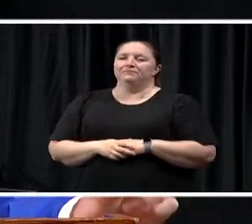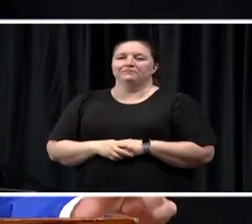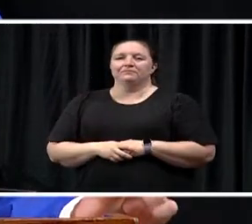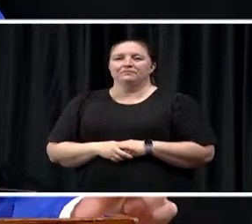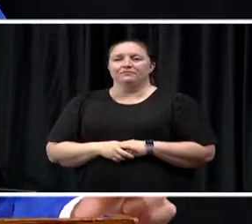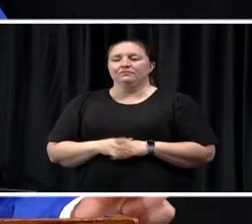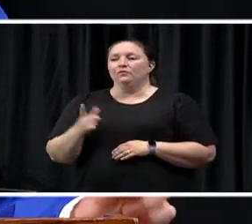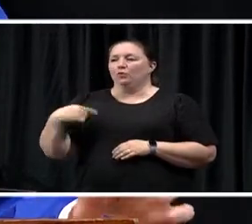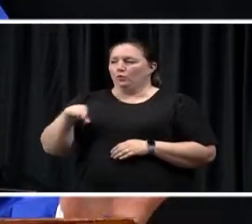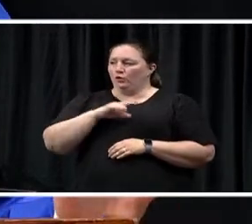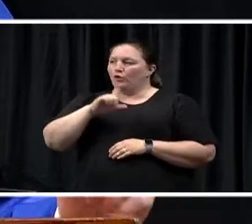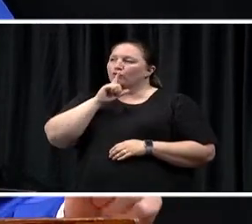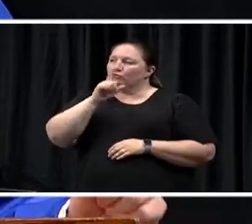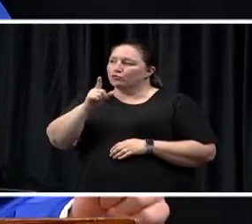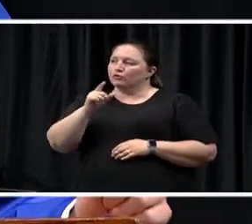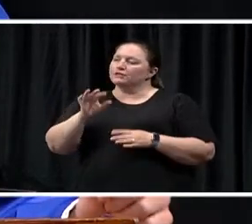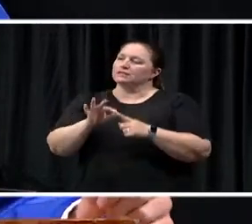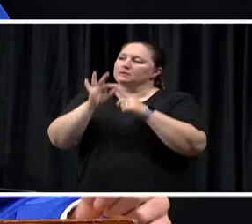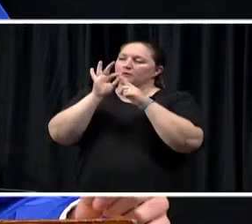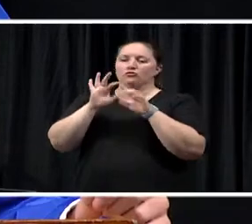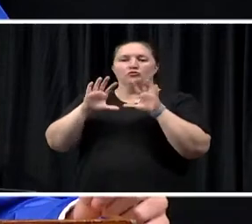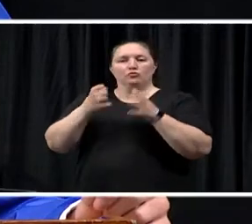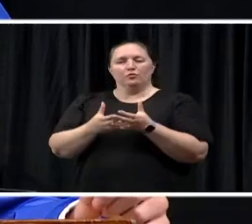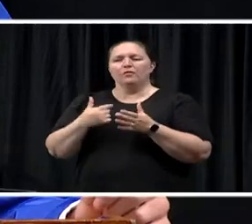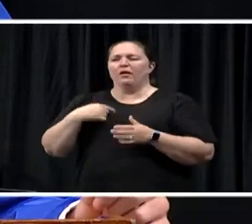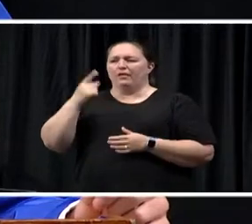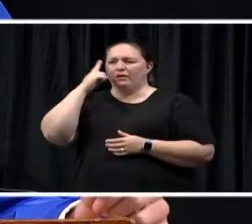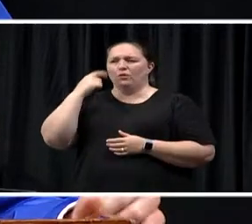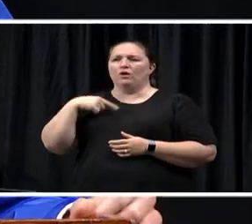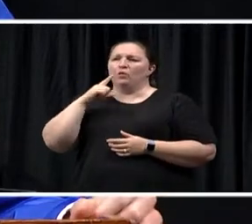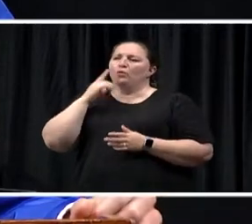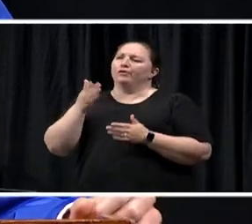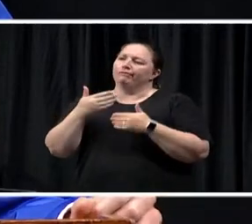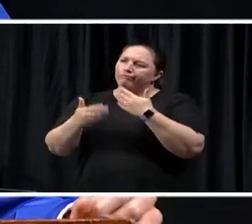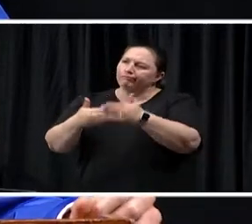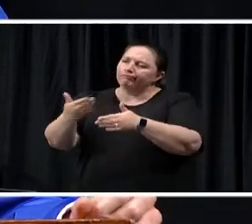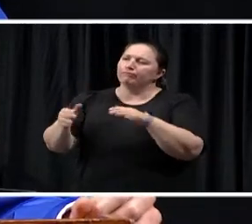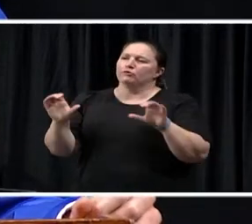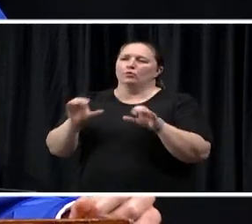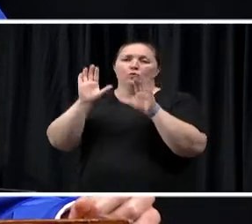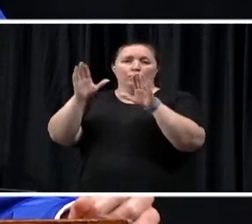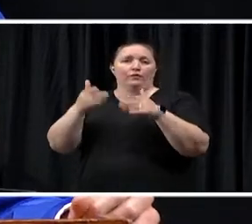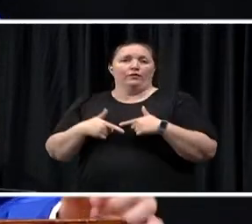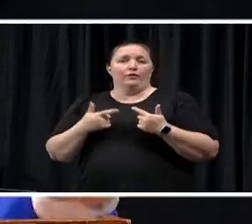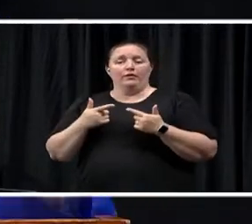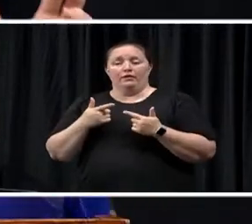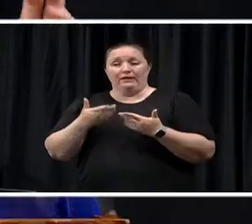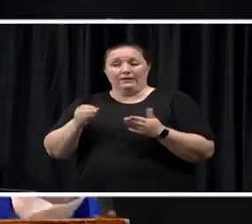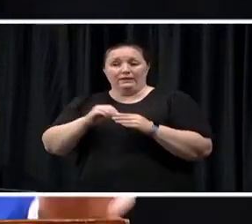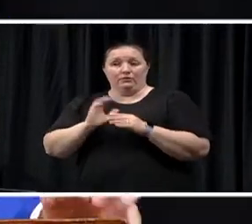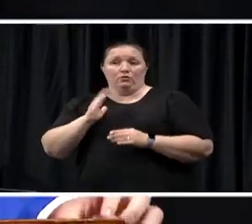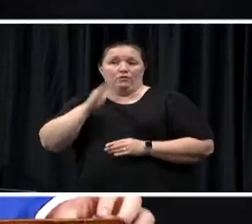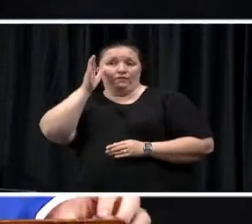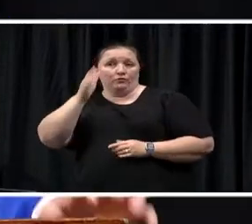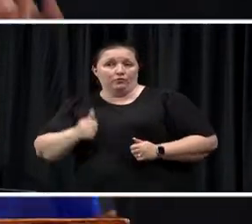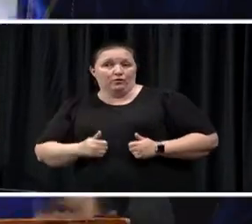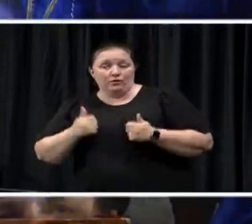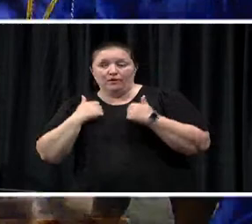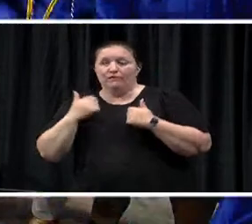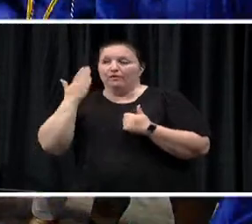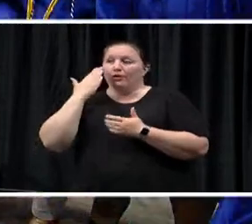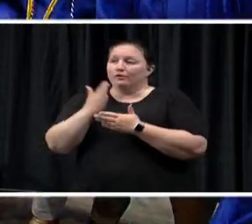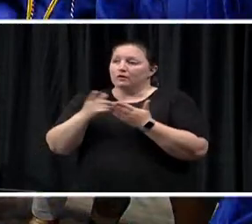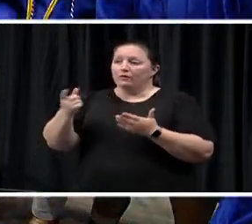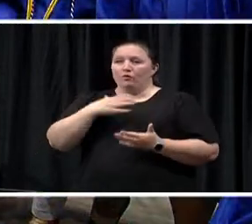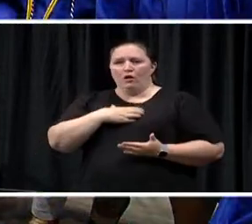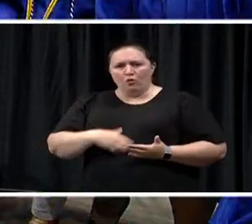truly a special bunch, and I believe that we're going to go on to do some remarkable things over the course of our lives. And I know some of y'all are hungry and ready